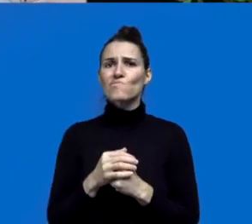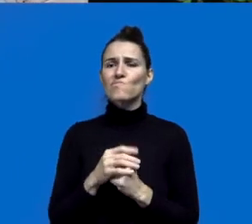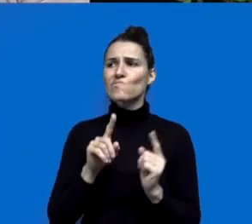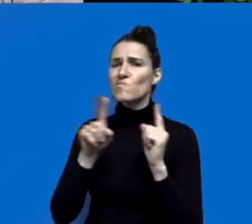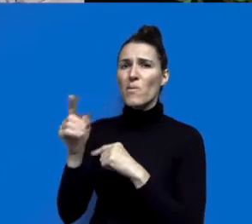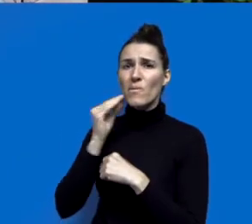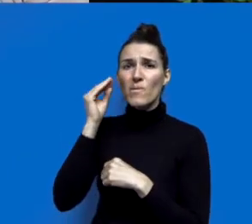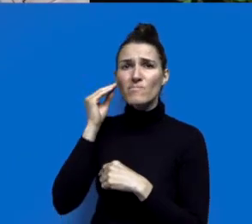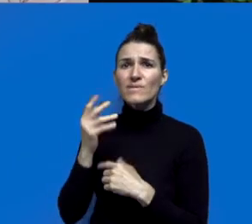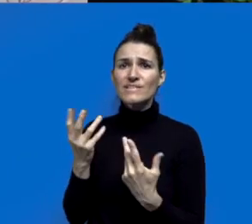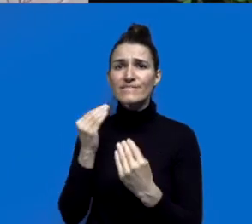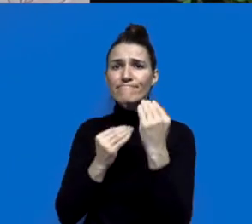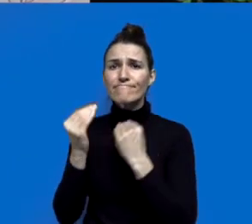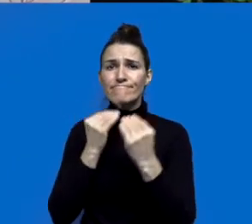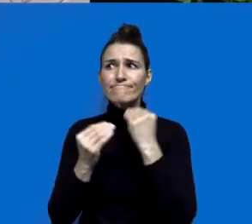ate something else.